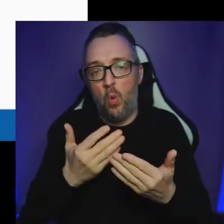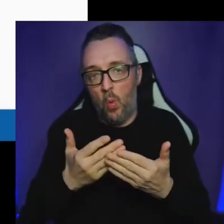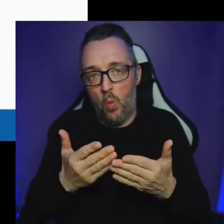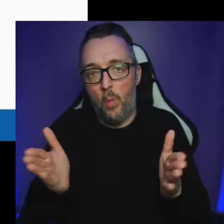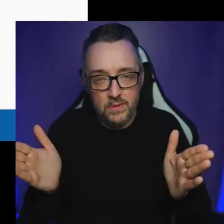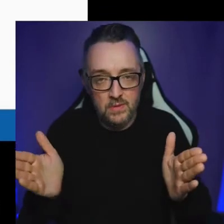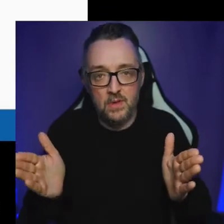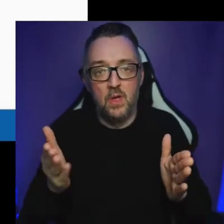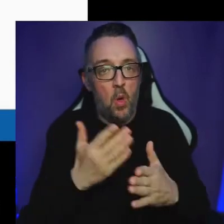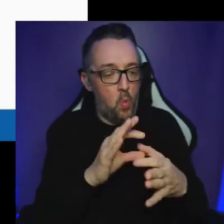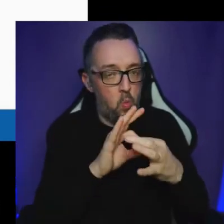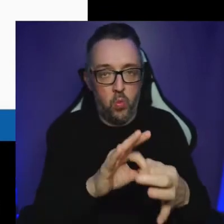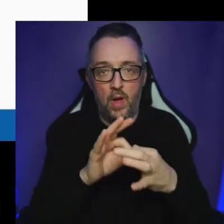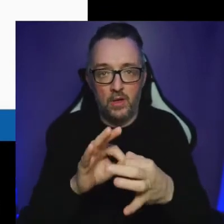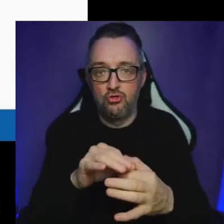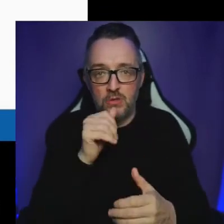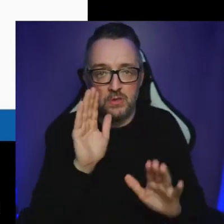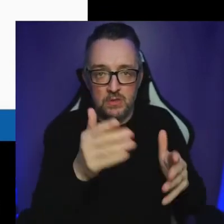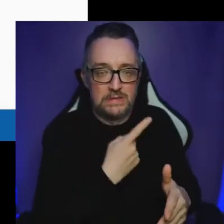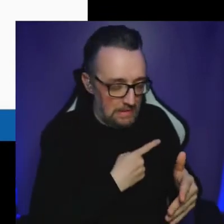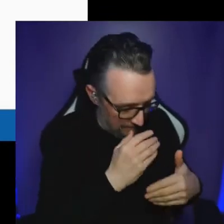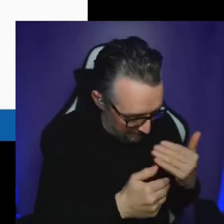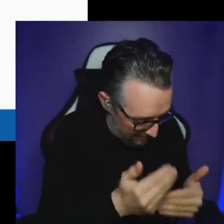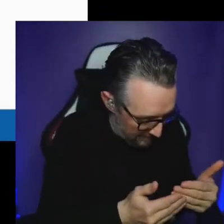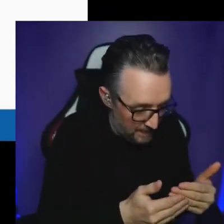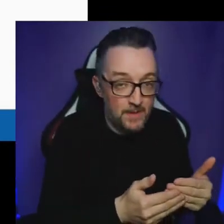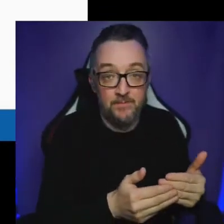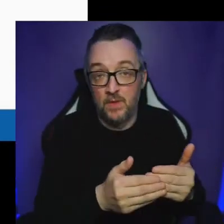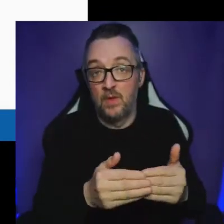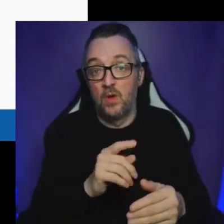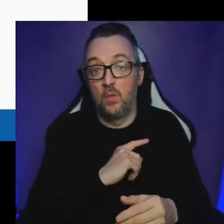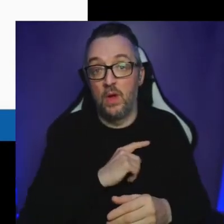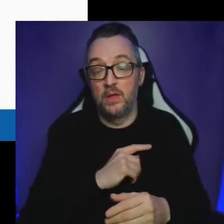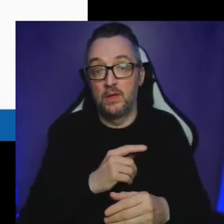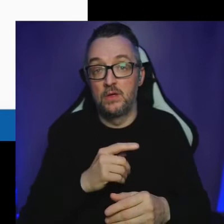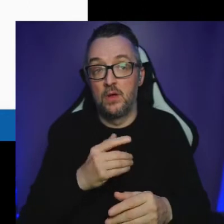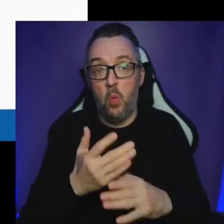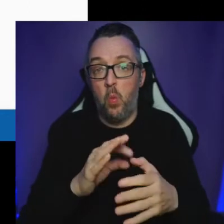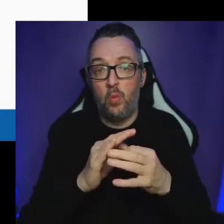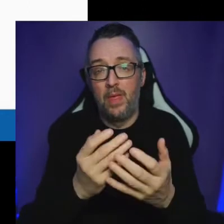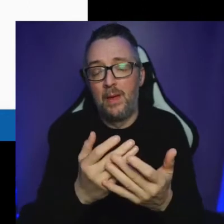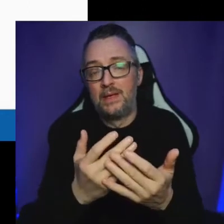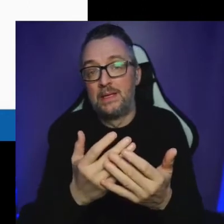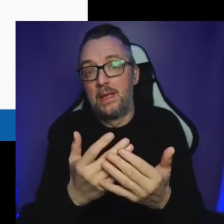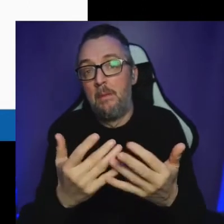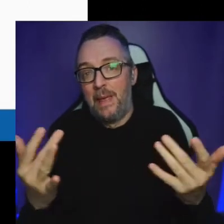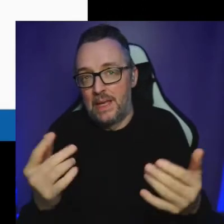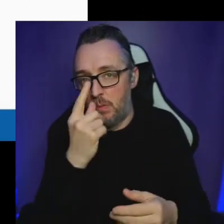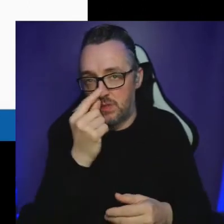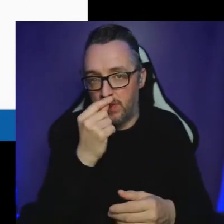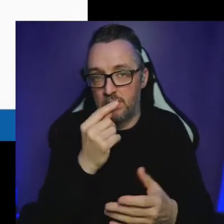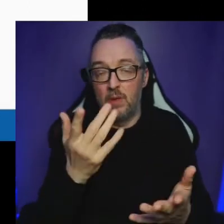in collaboration with people as much as possible, and with as many people as possible. The needs